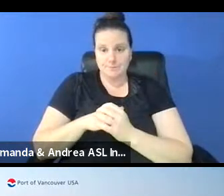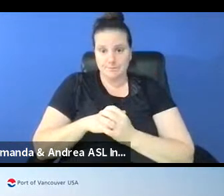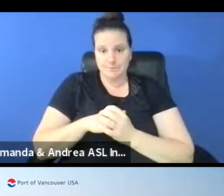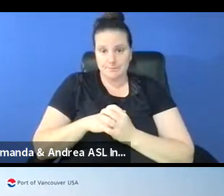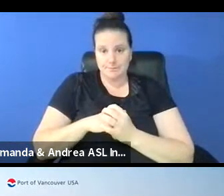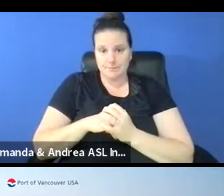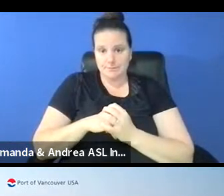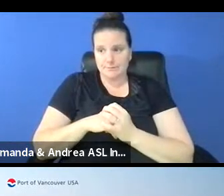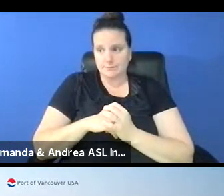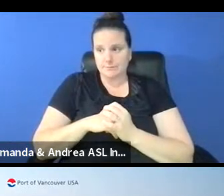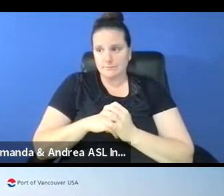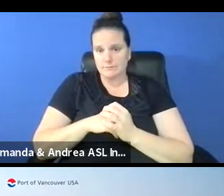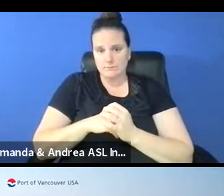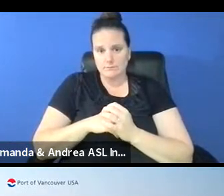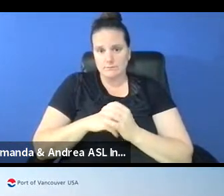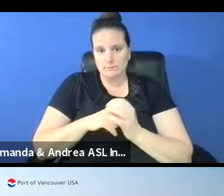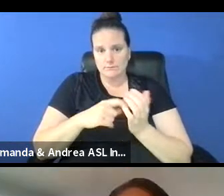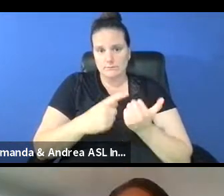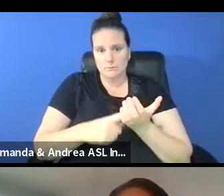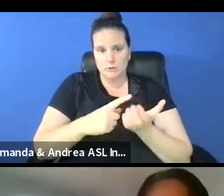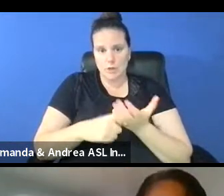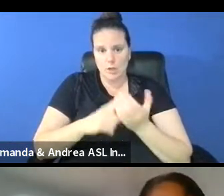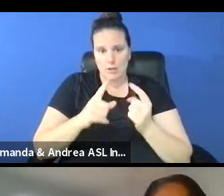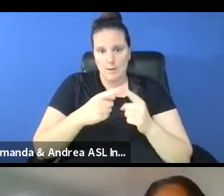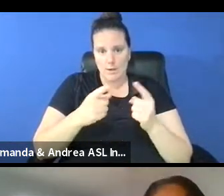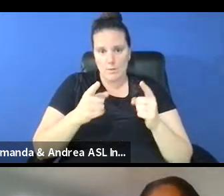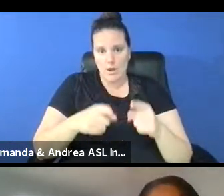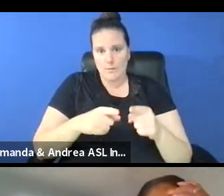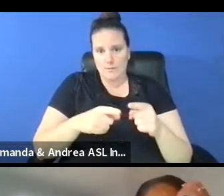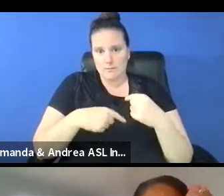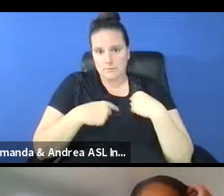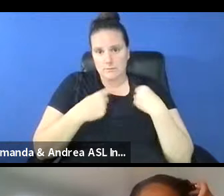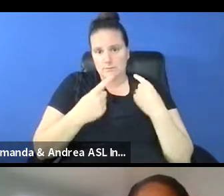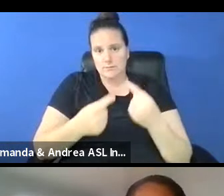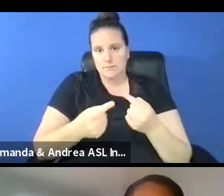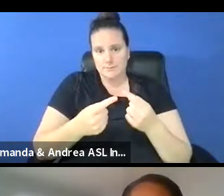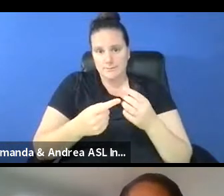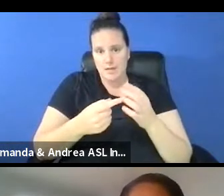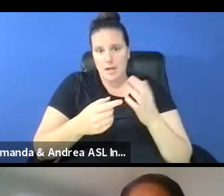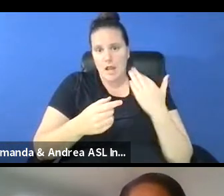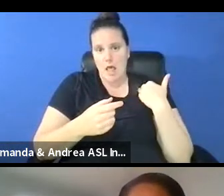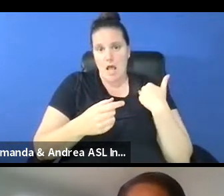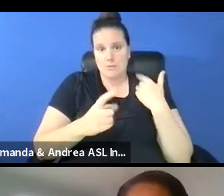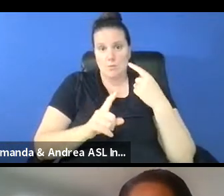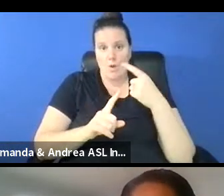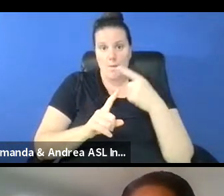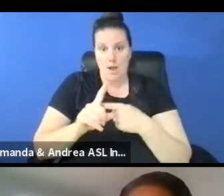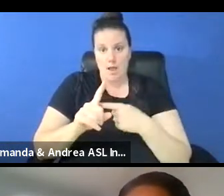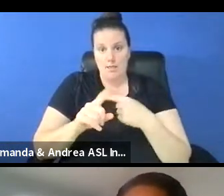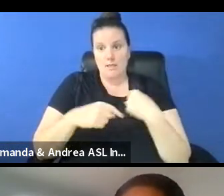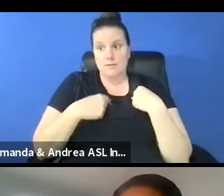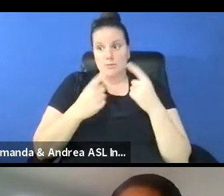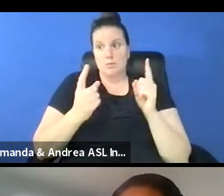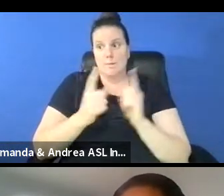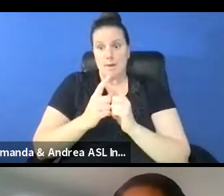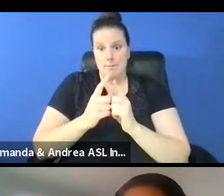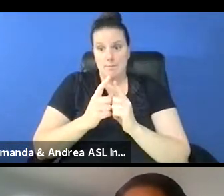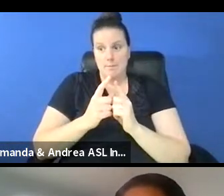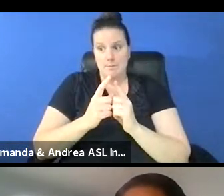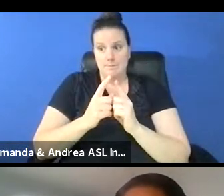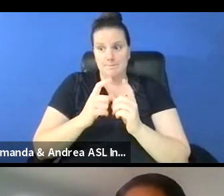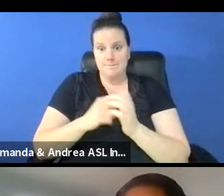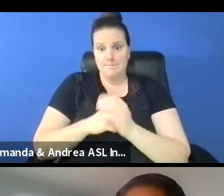Okay, well, let's talk about what has happened in the last month since we have met.